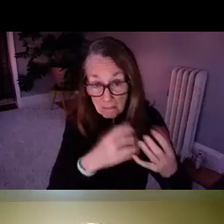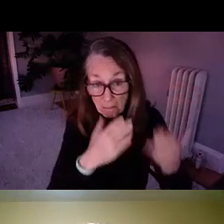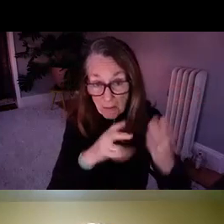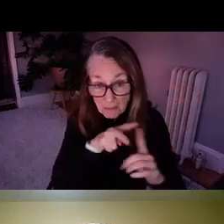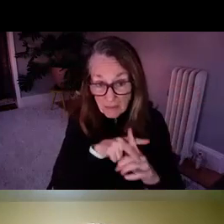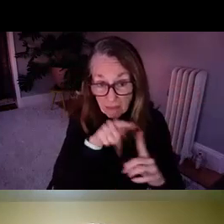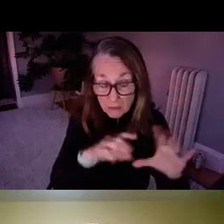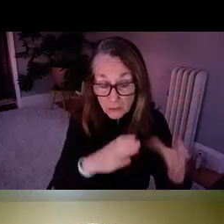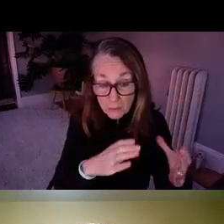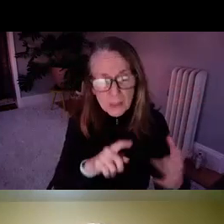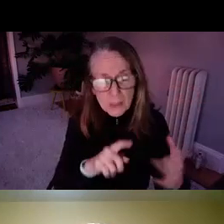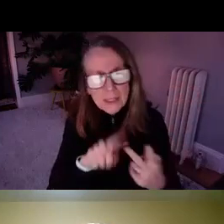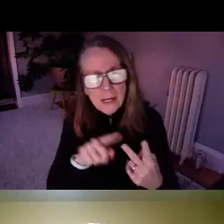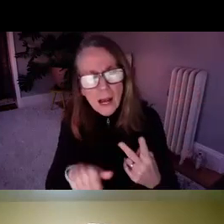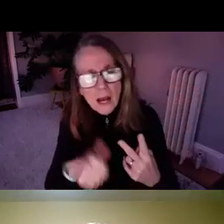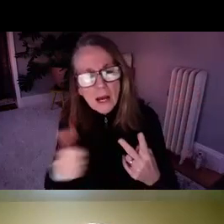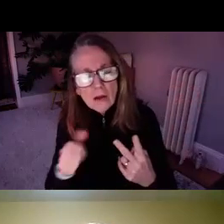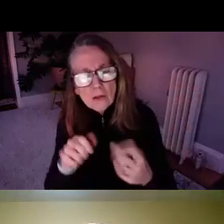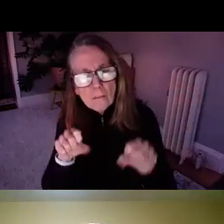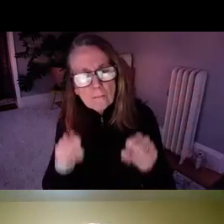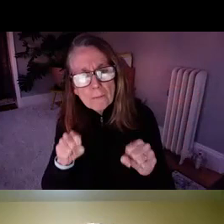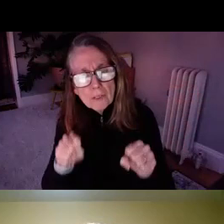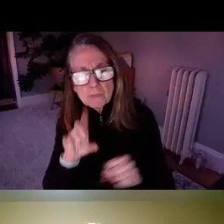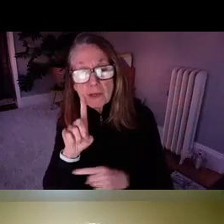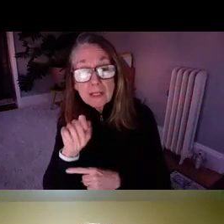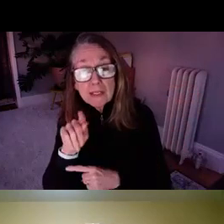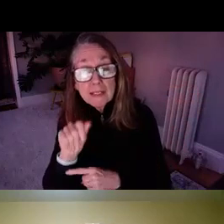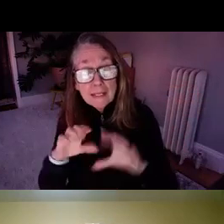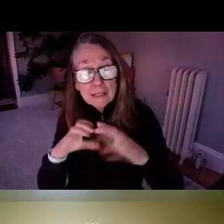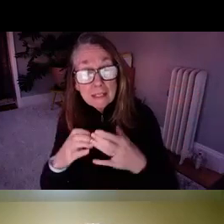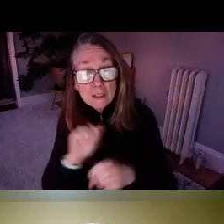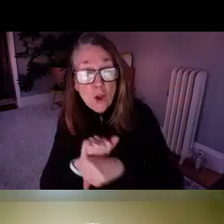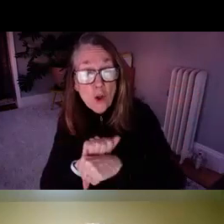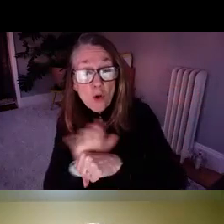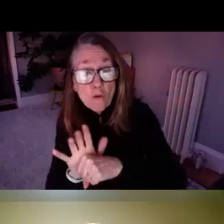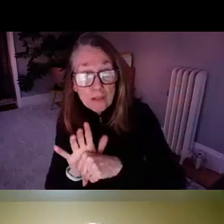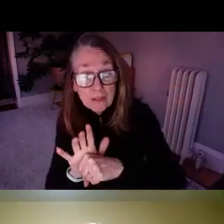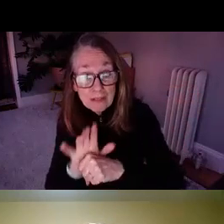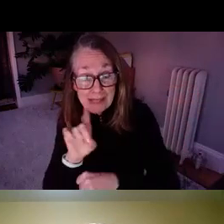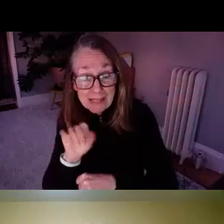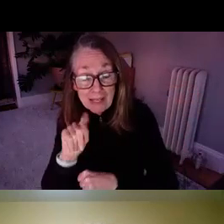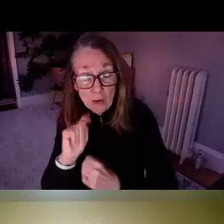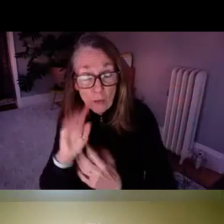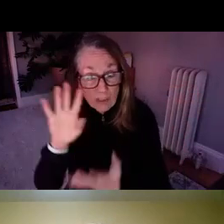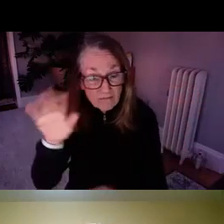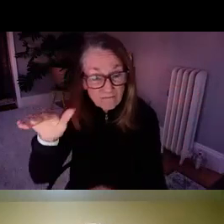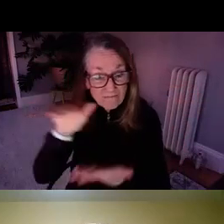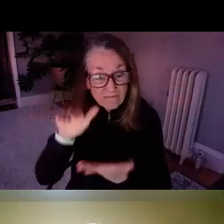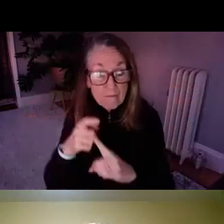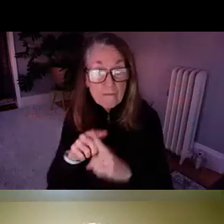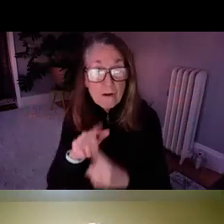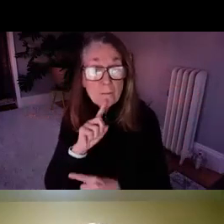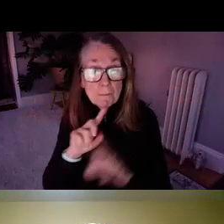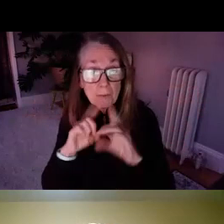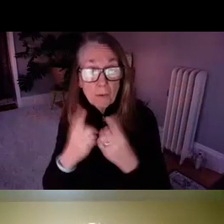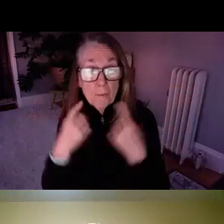And it sounds like another data set of particular interest would be the COVID data that we're pulling in from the Department of Health.